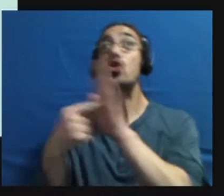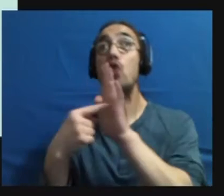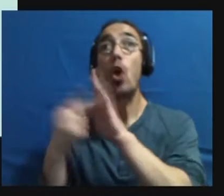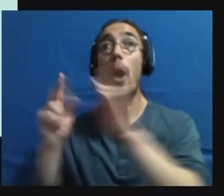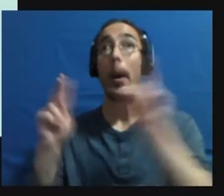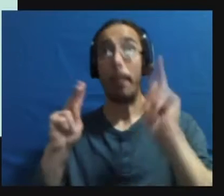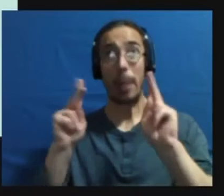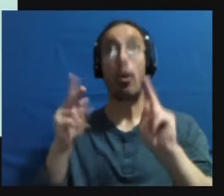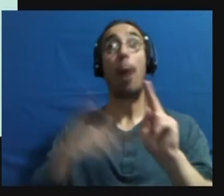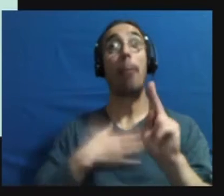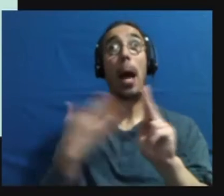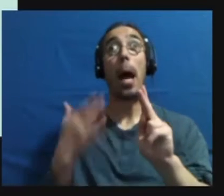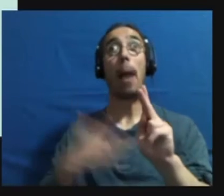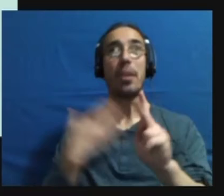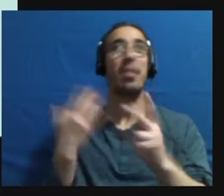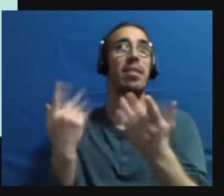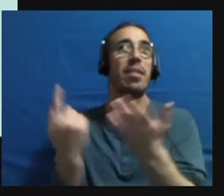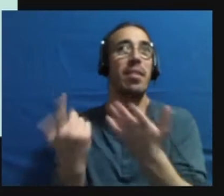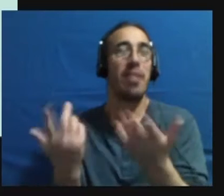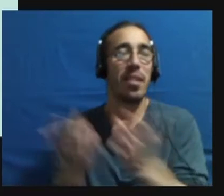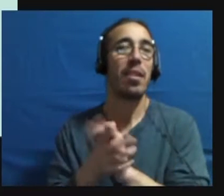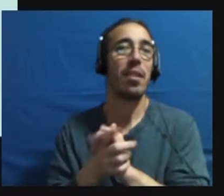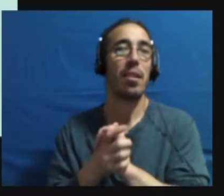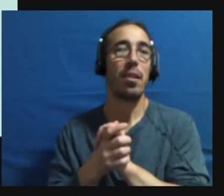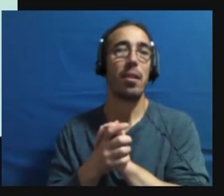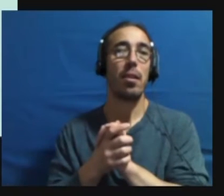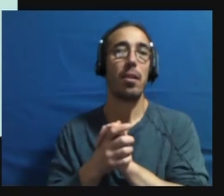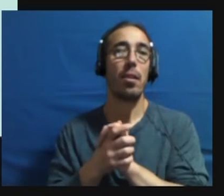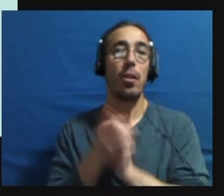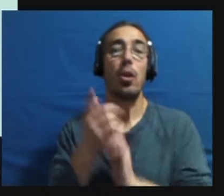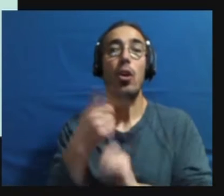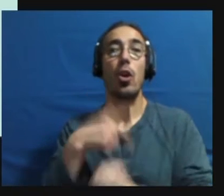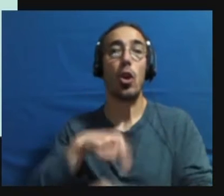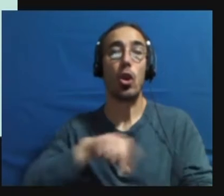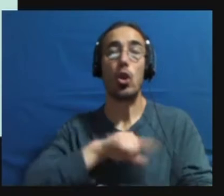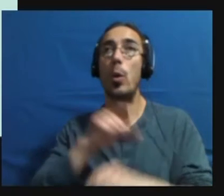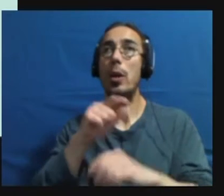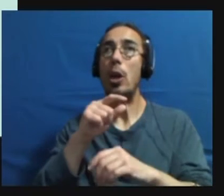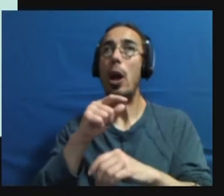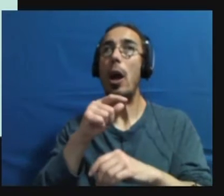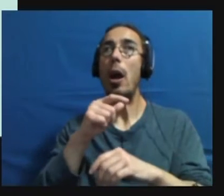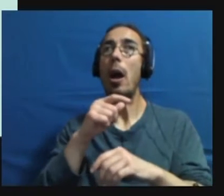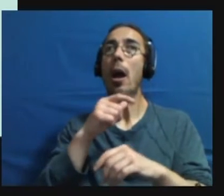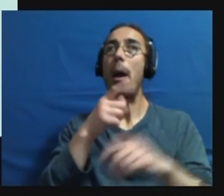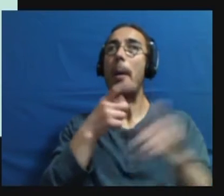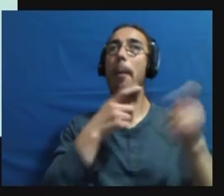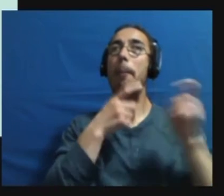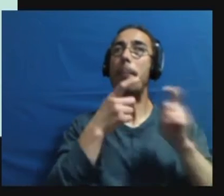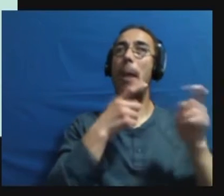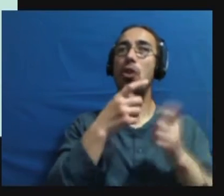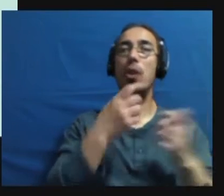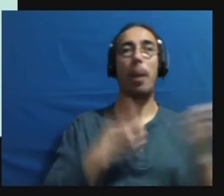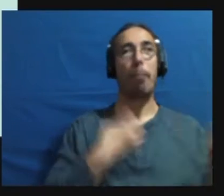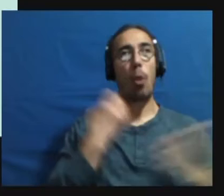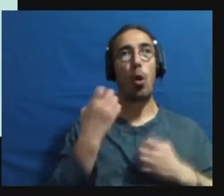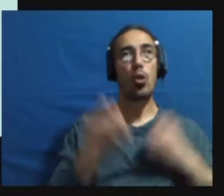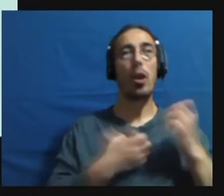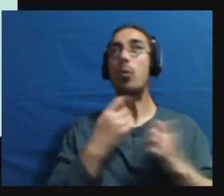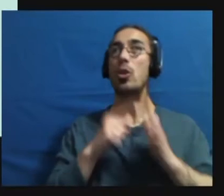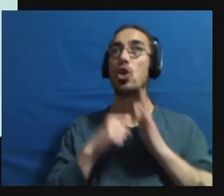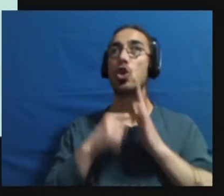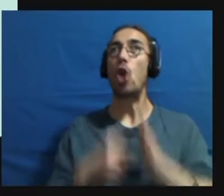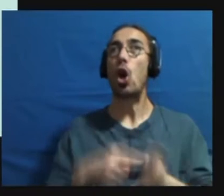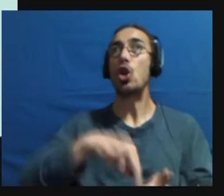happy. So, we might be managing joyful emotions and then begin jumping up and down. We